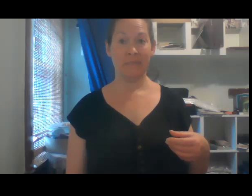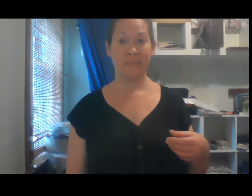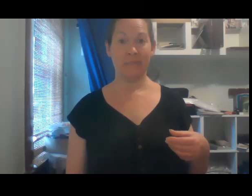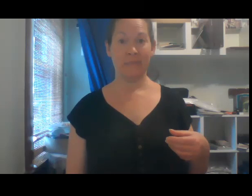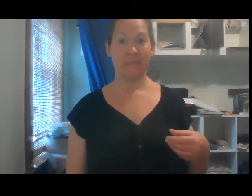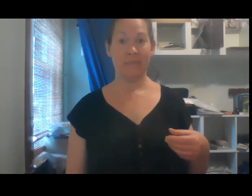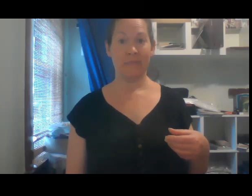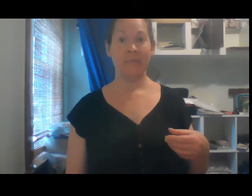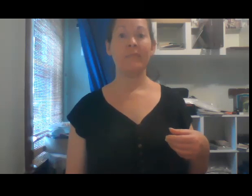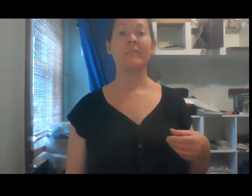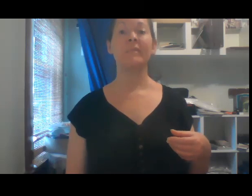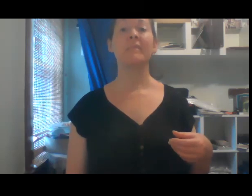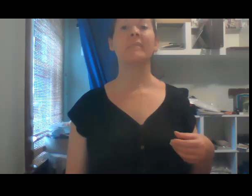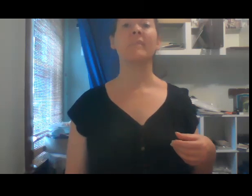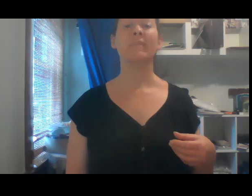And